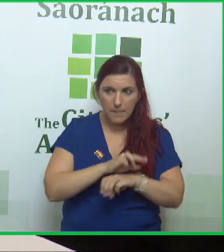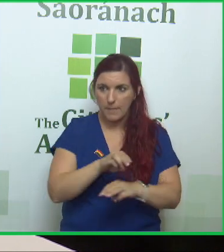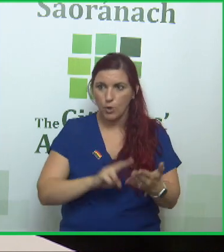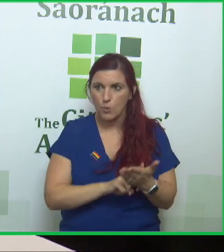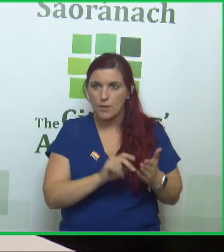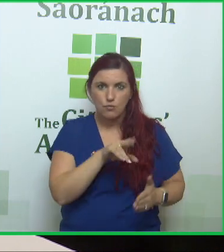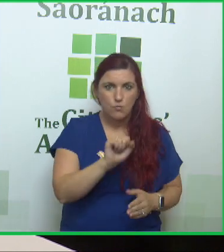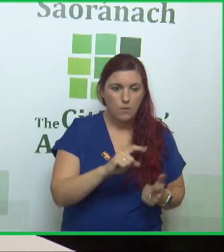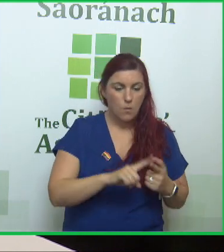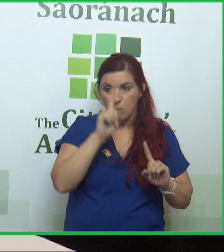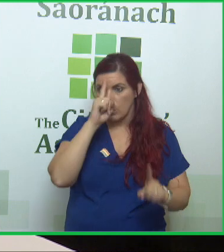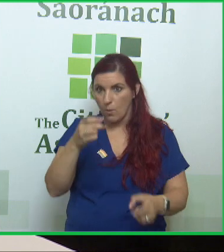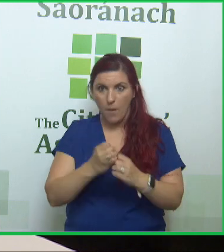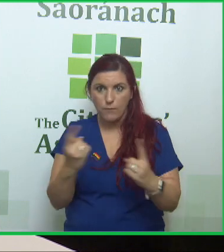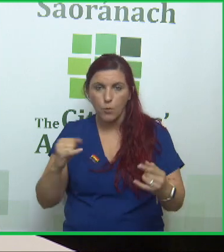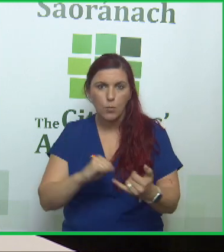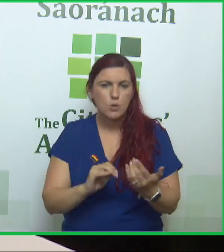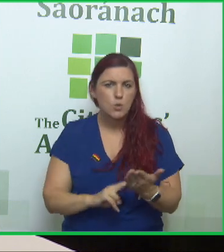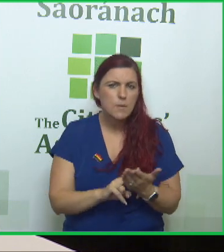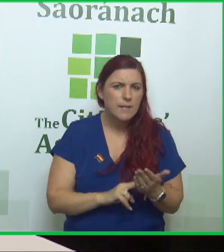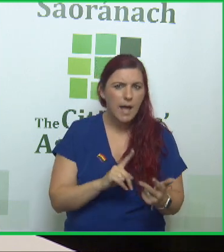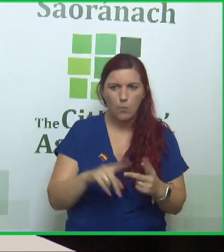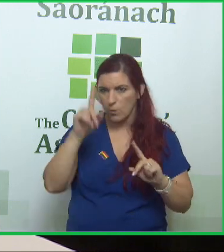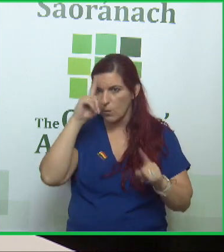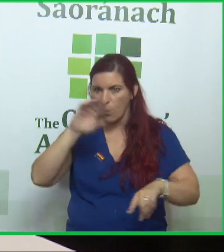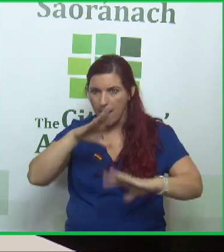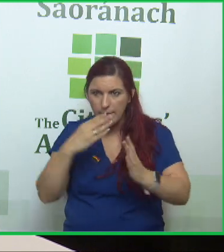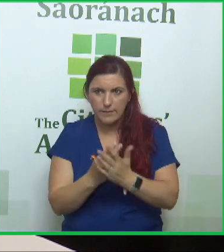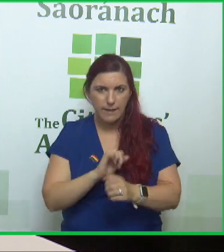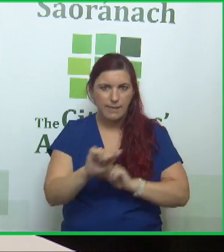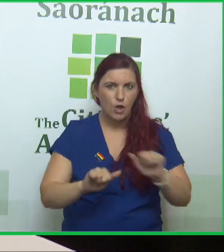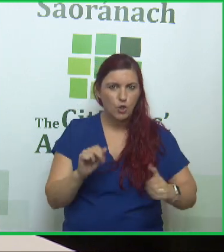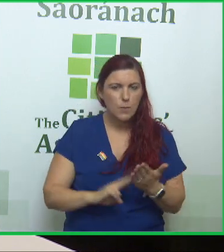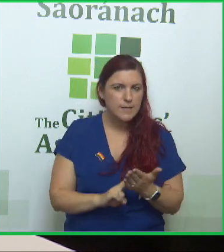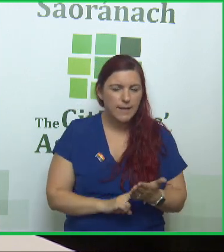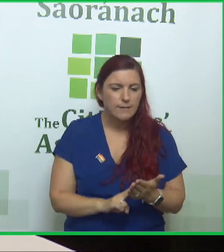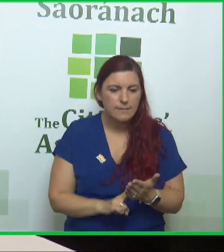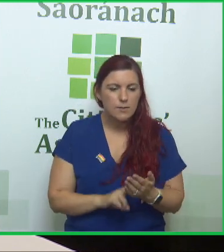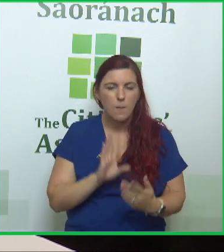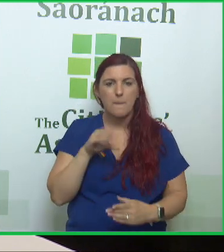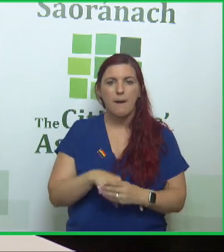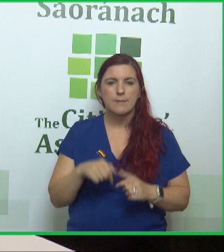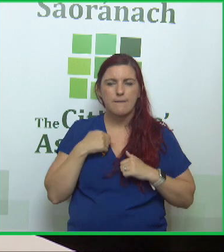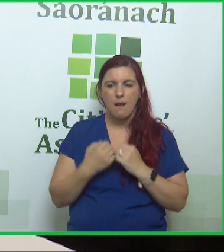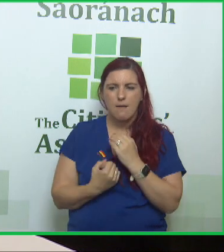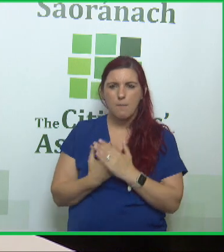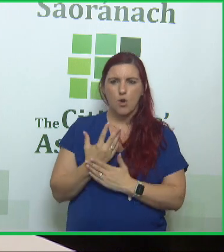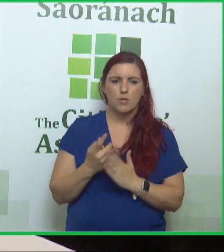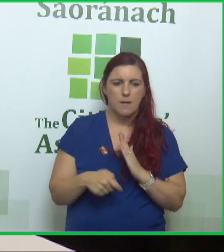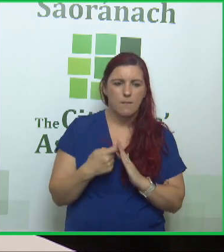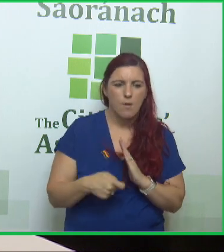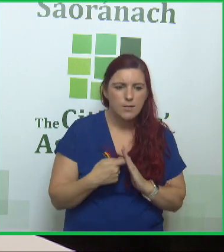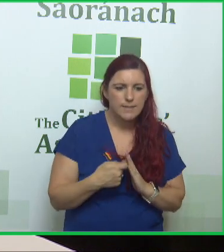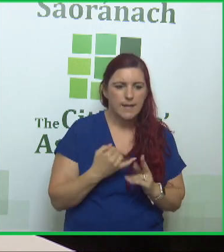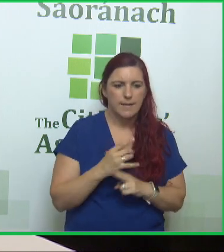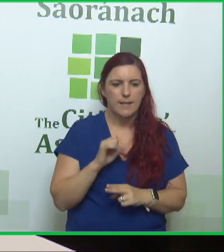know everyone who's using, and we may not know everything they are using. So as part of our emerging drug trend projects in the